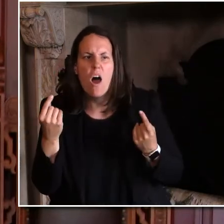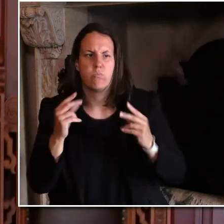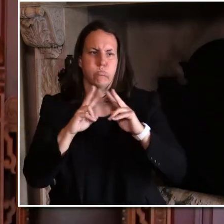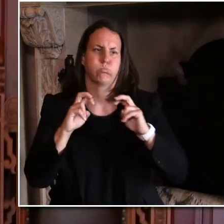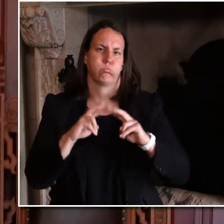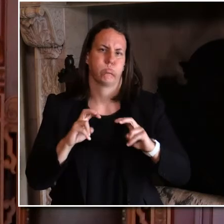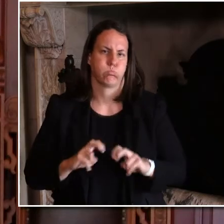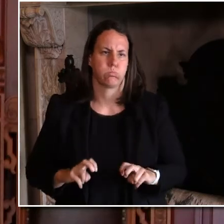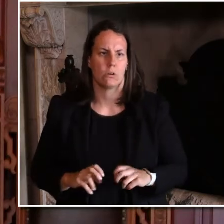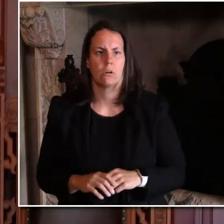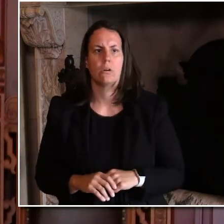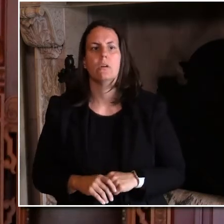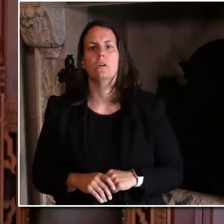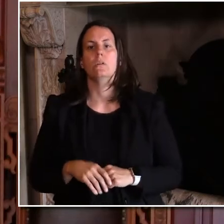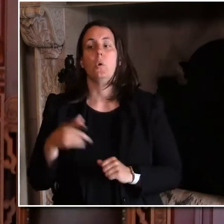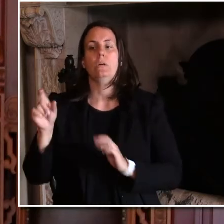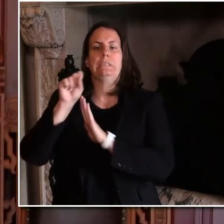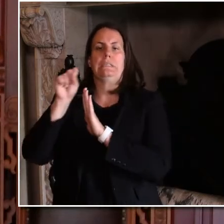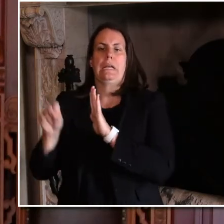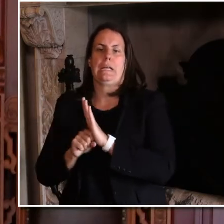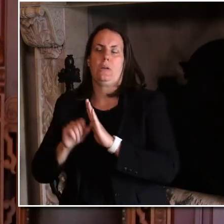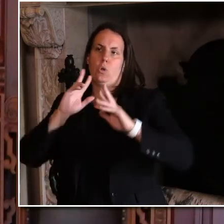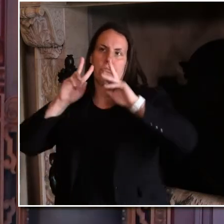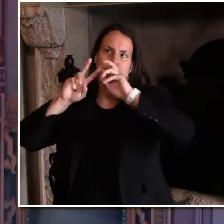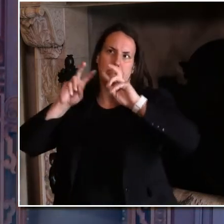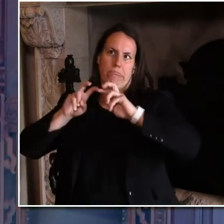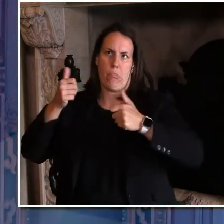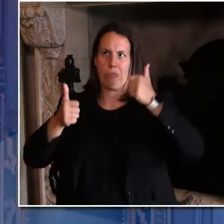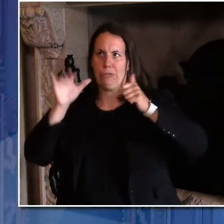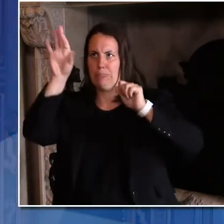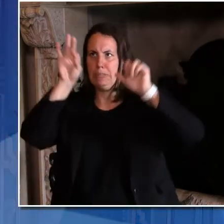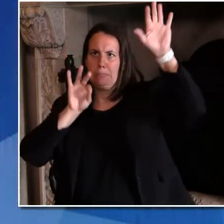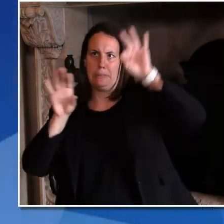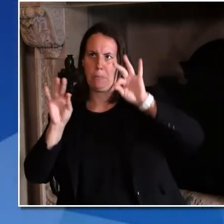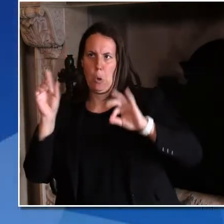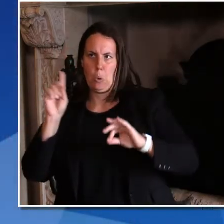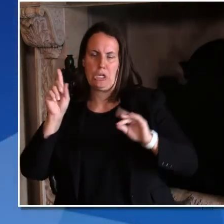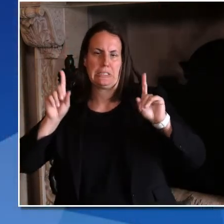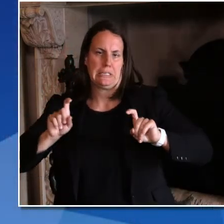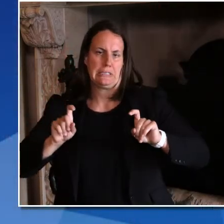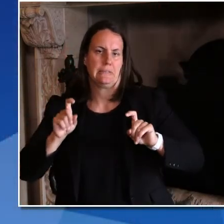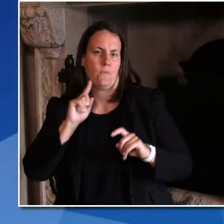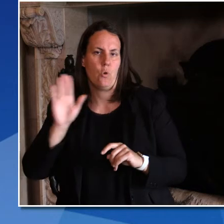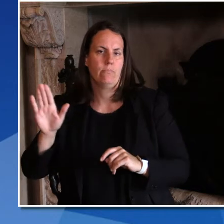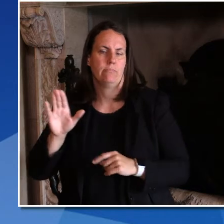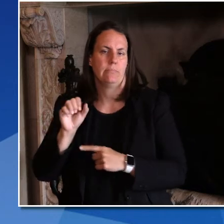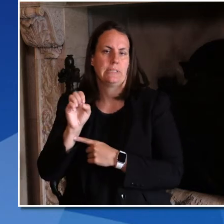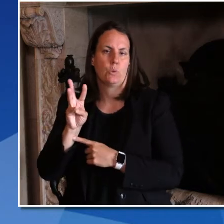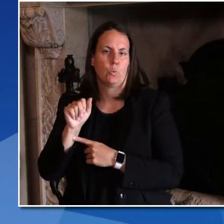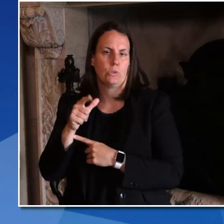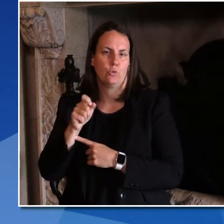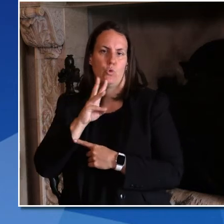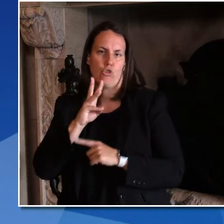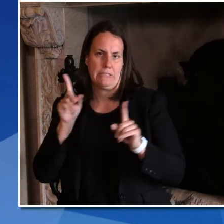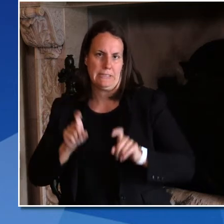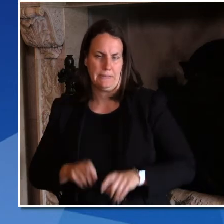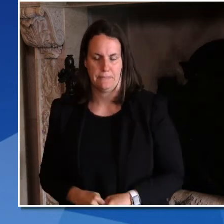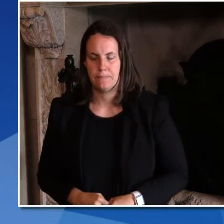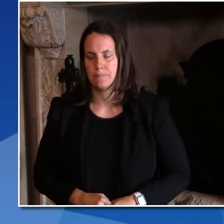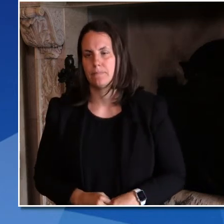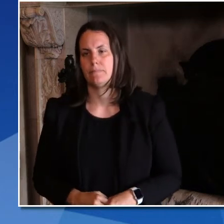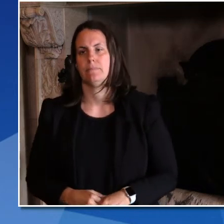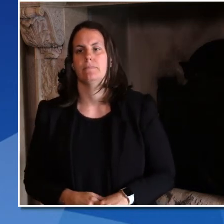large population centers at the same time. Thank you, Emily. Now to Chuck Kornbach from Milwaukee Public Radio.